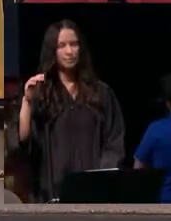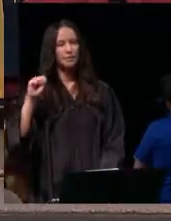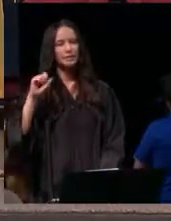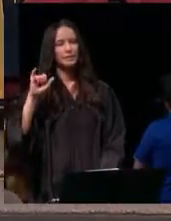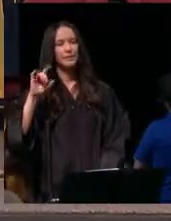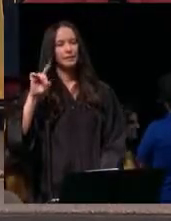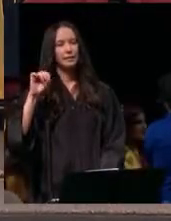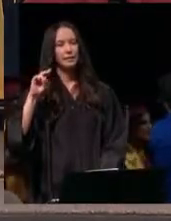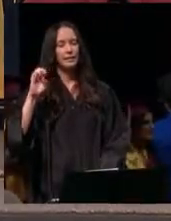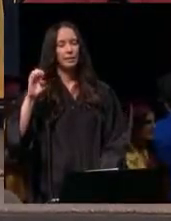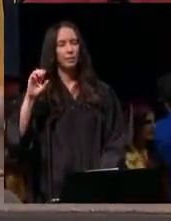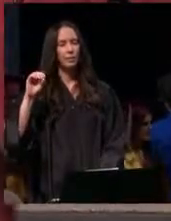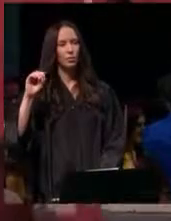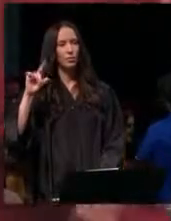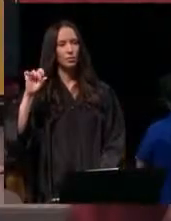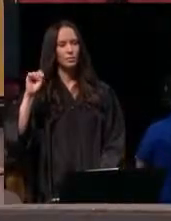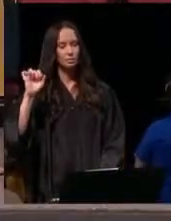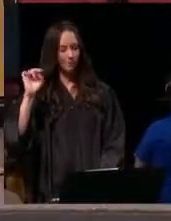Sydney Olson.